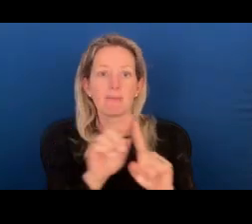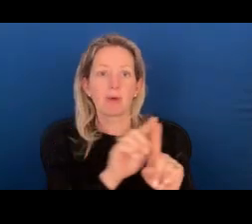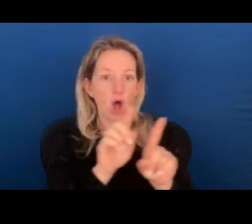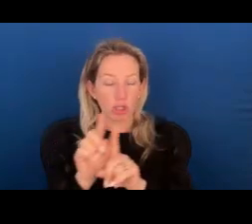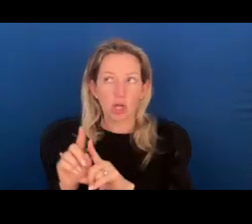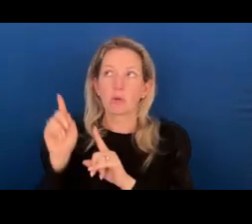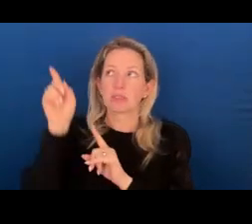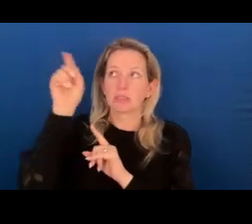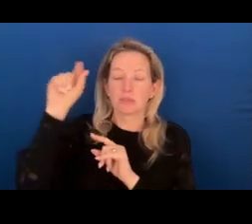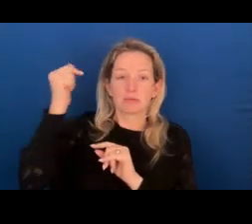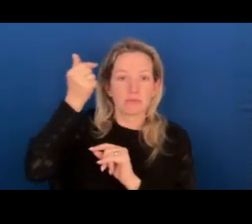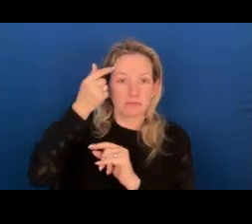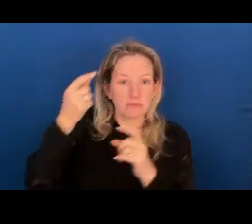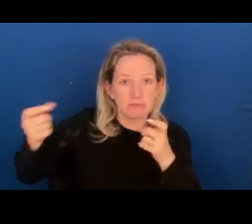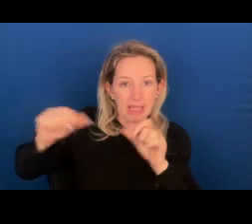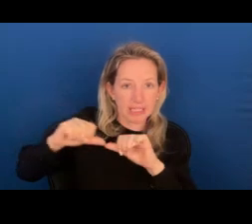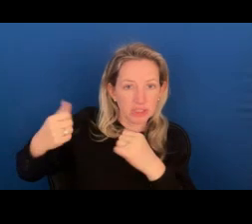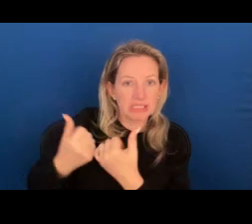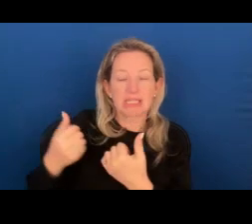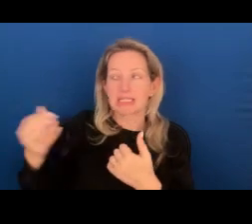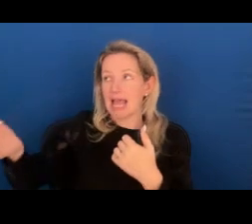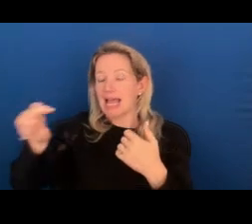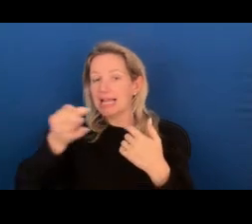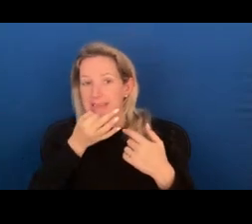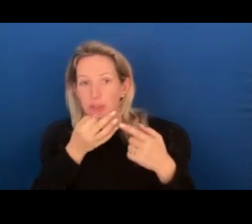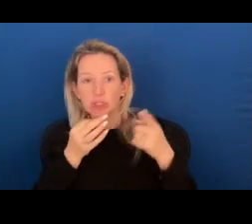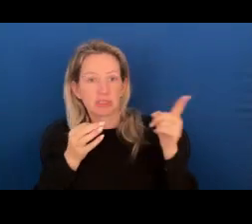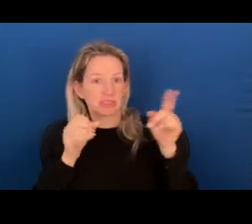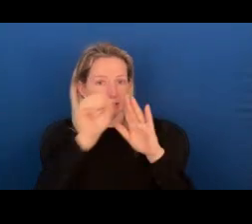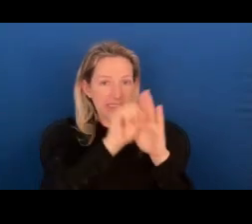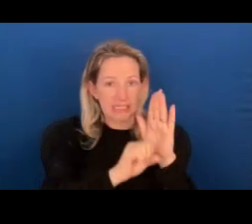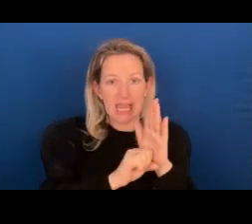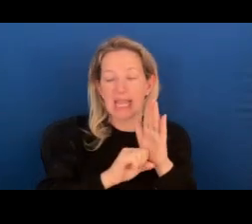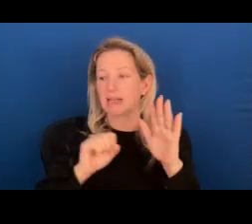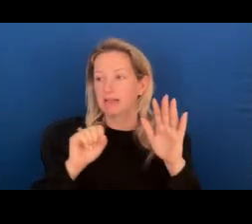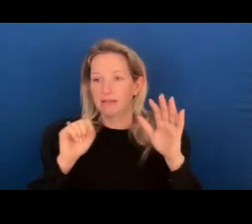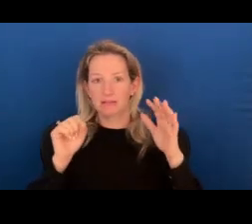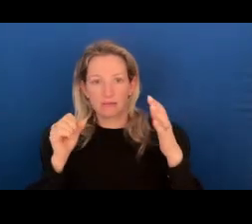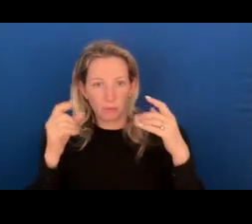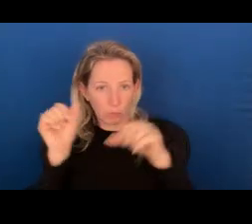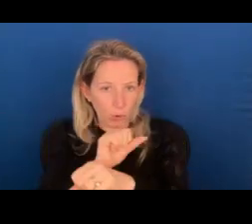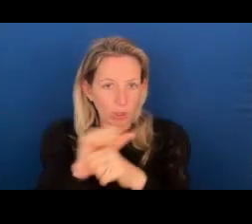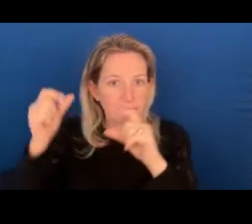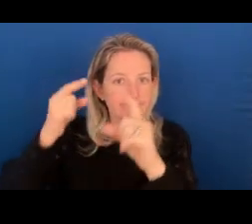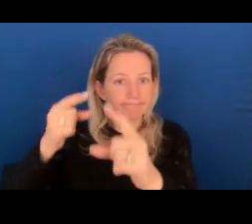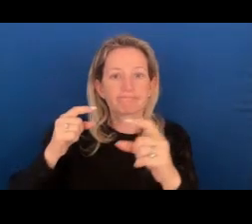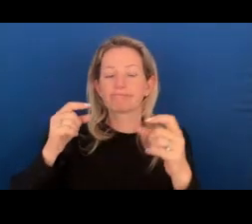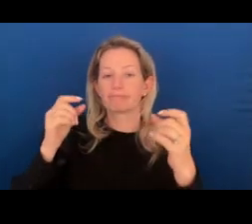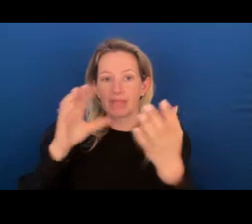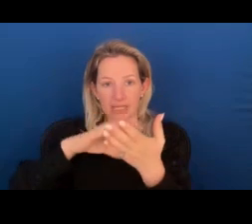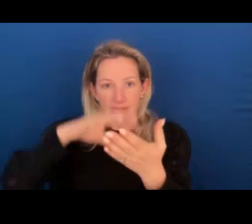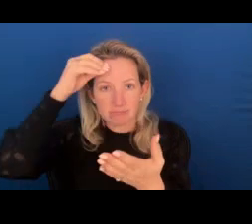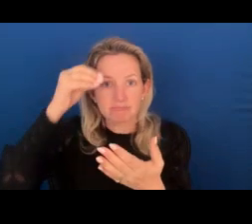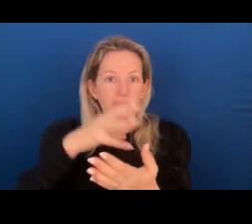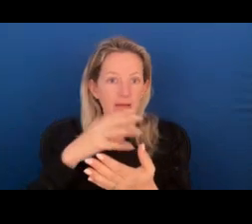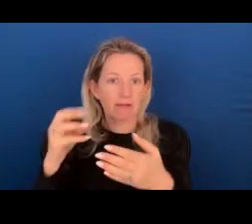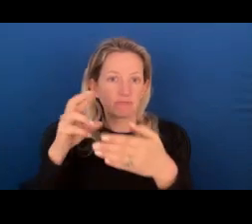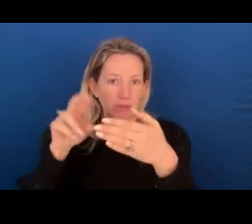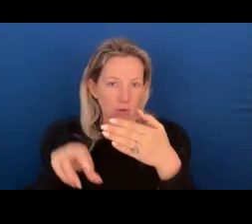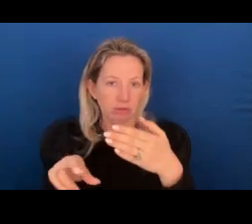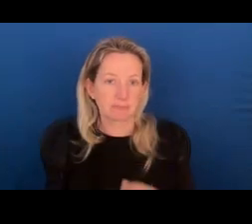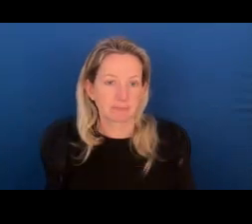the experts, everybody at the same table working to get education and results. Next slide, please.